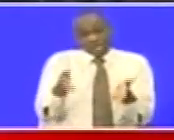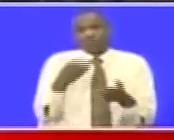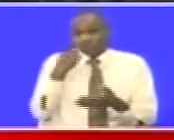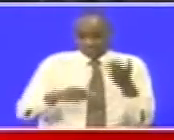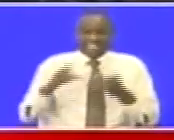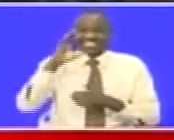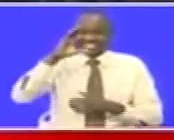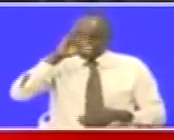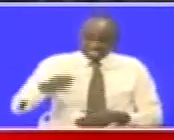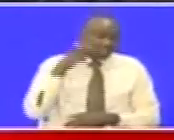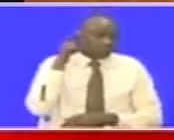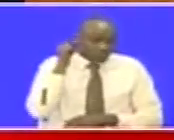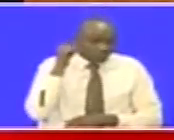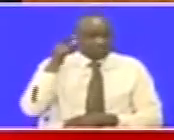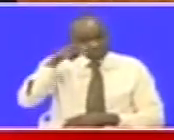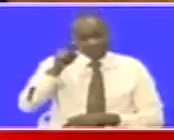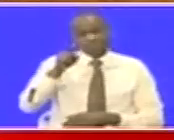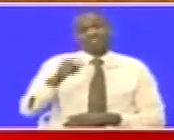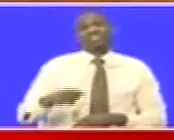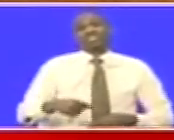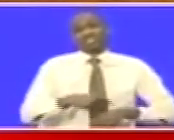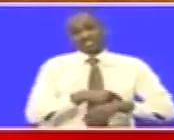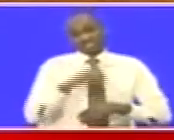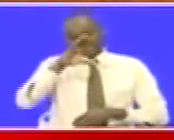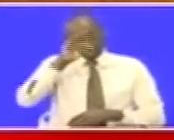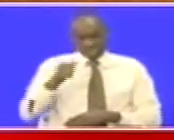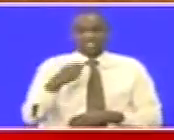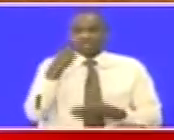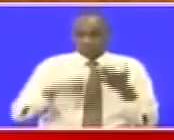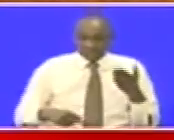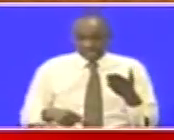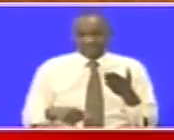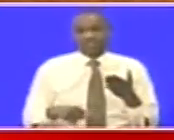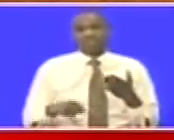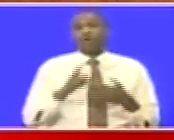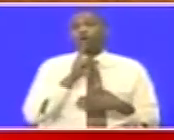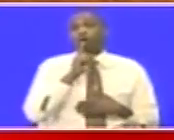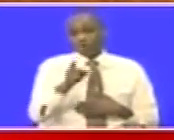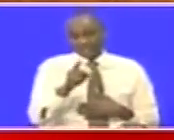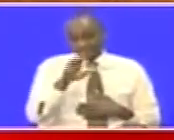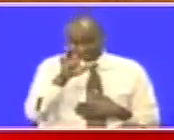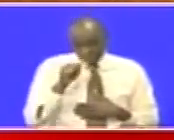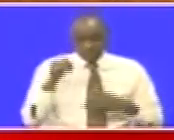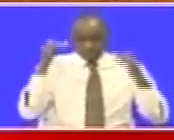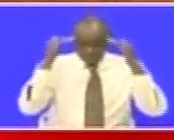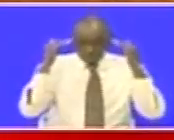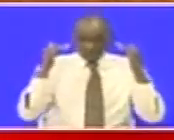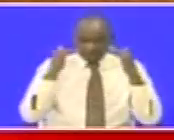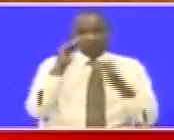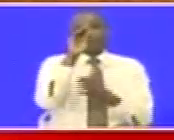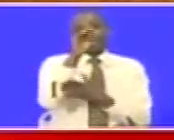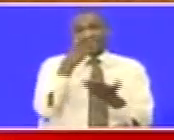Willie Mutunga, who is the Chief Justice of the Supreme Court, has just ruled that the orders from the Court of